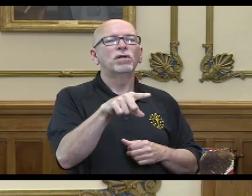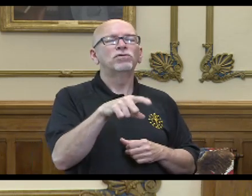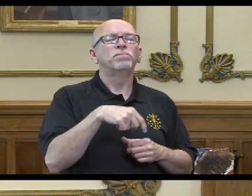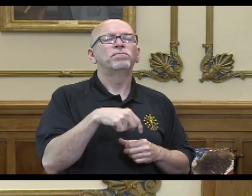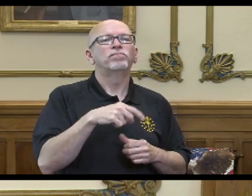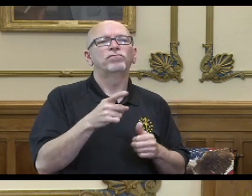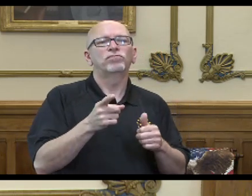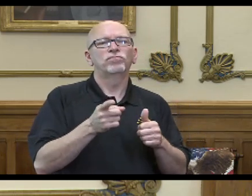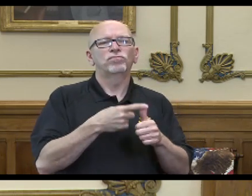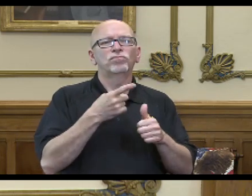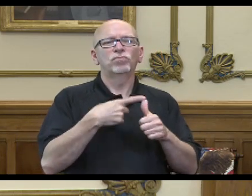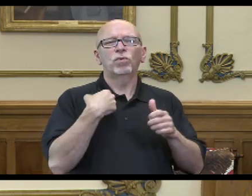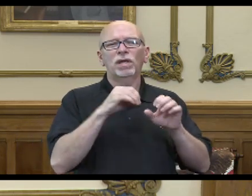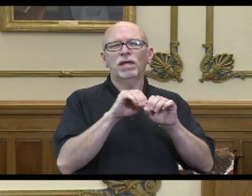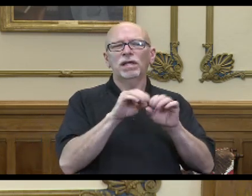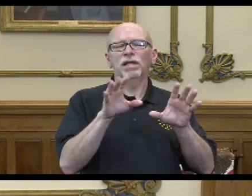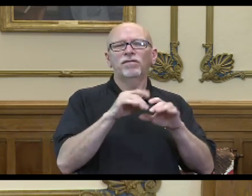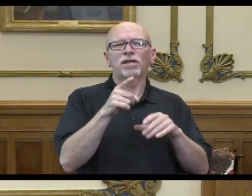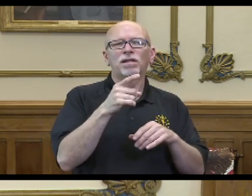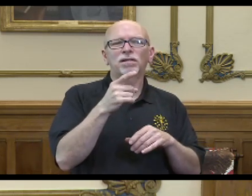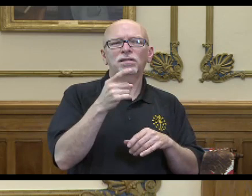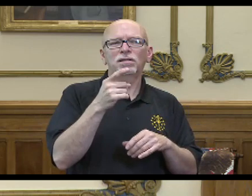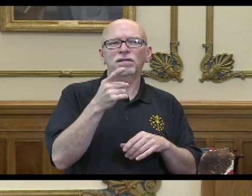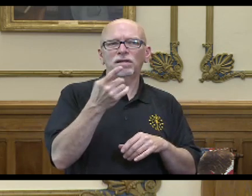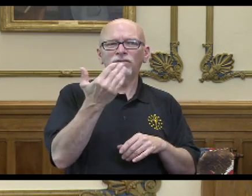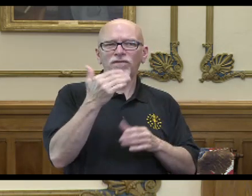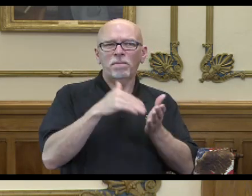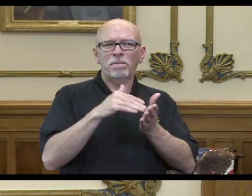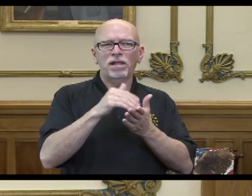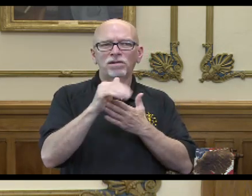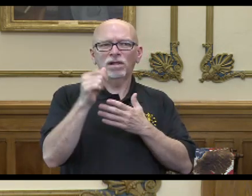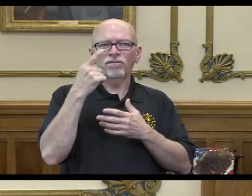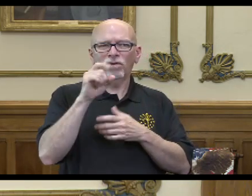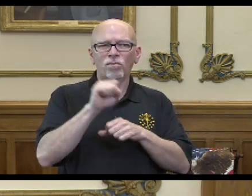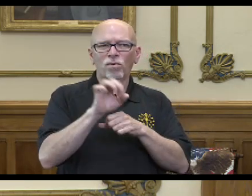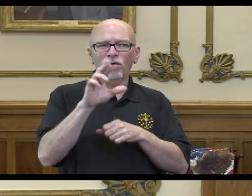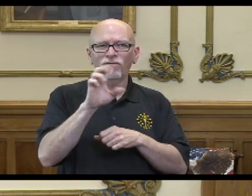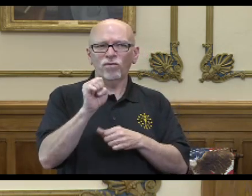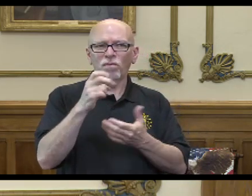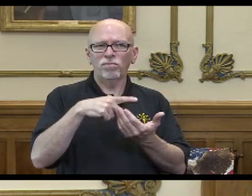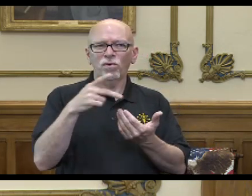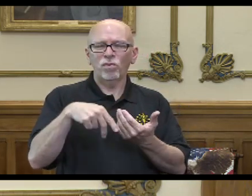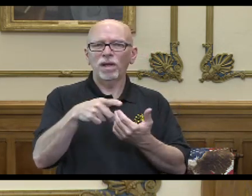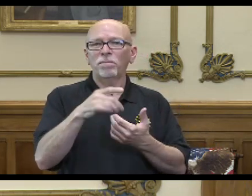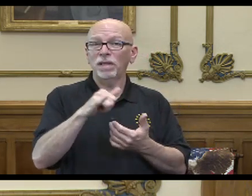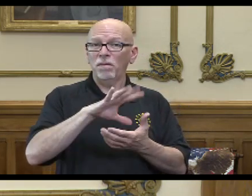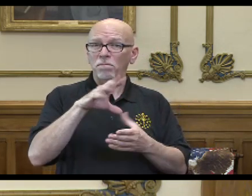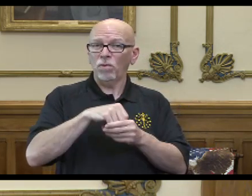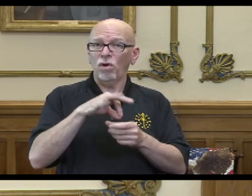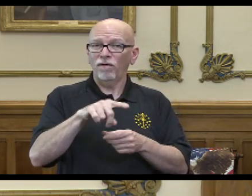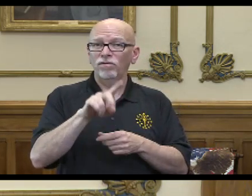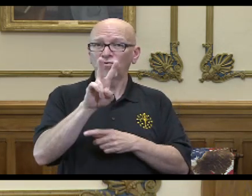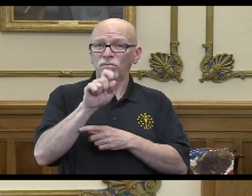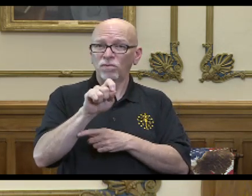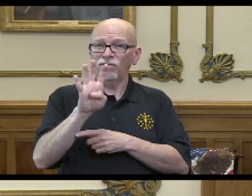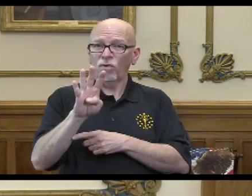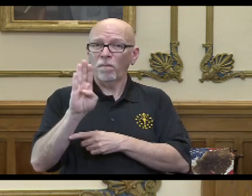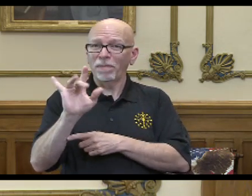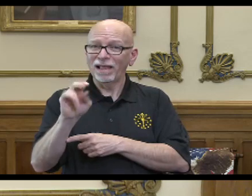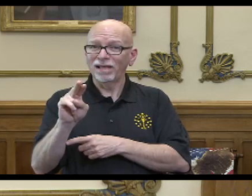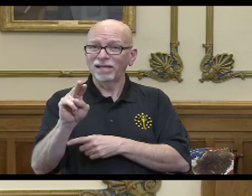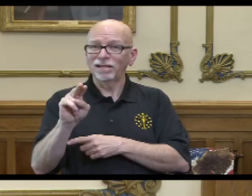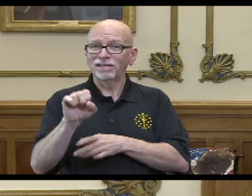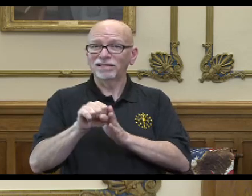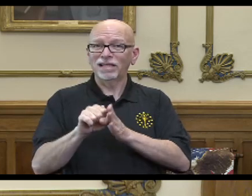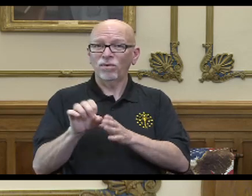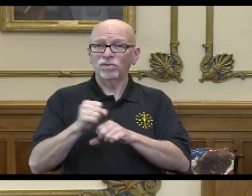First, wanted to clarify real quick, the $50 million for those workforce programs, was that part of the $2.4 billion the state